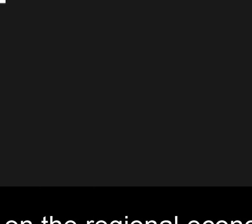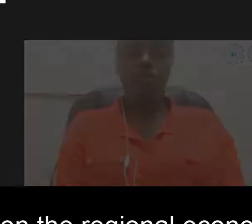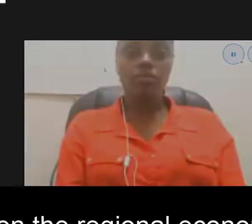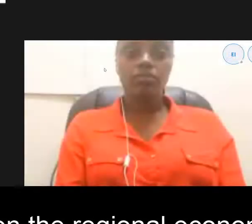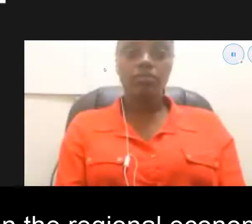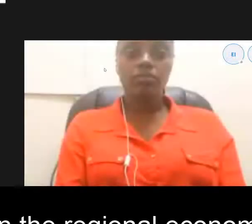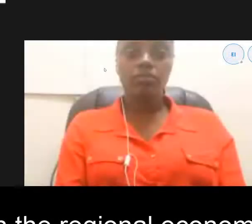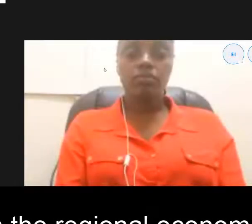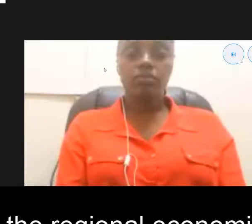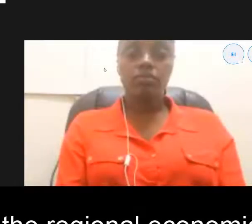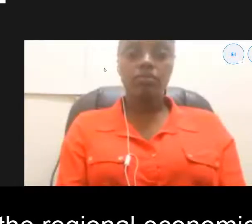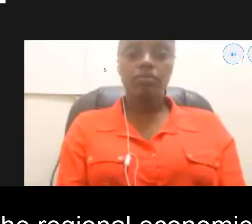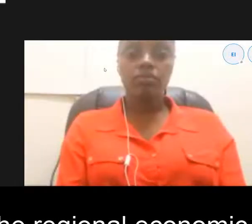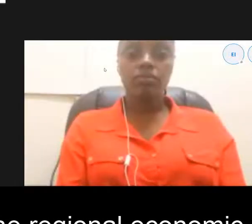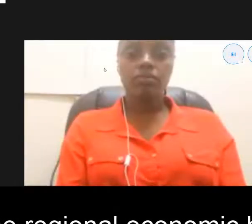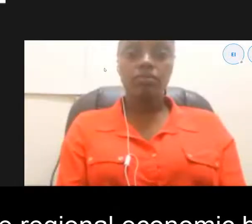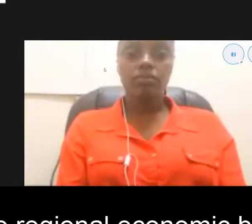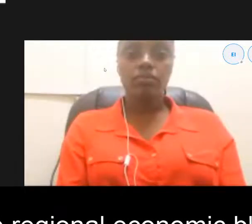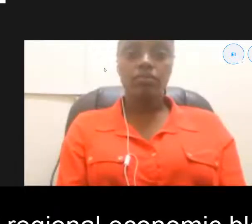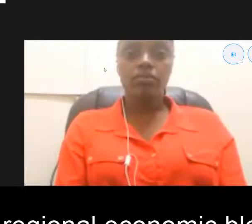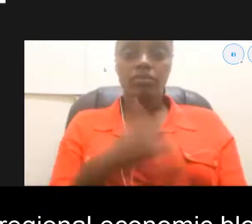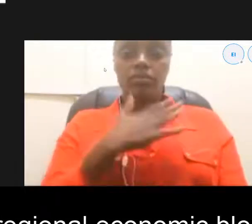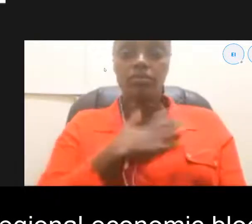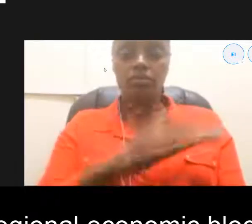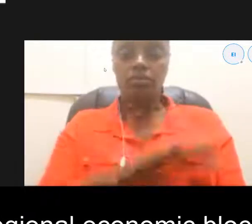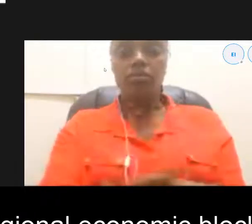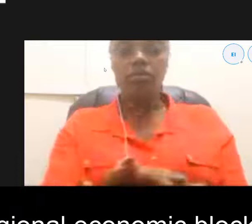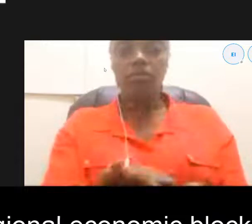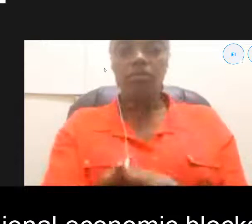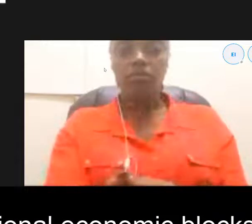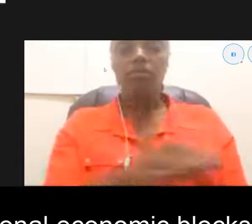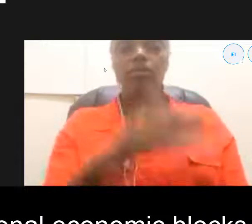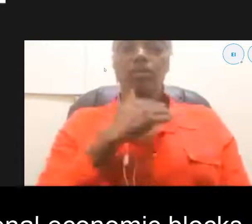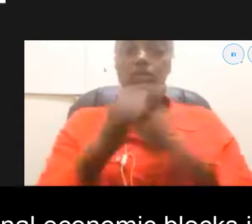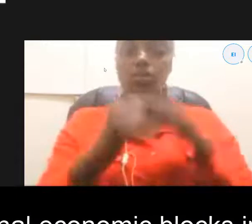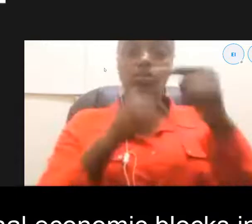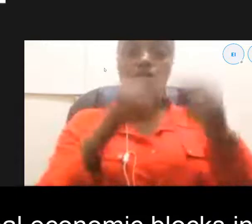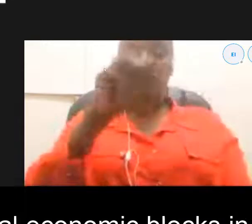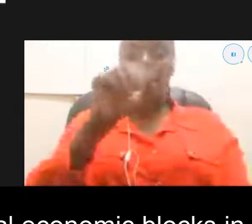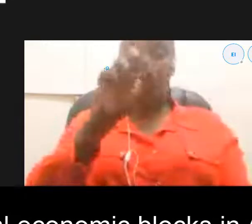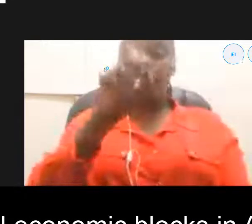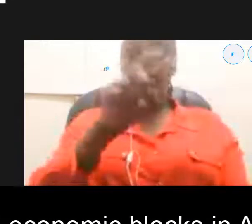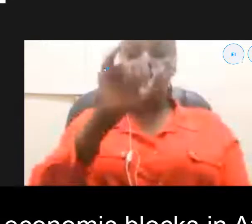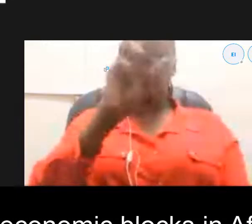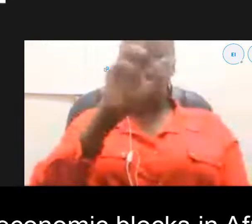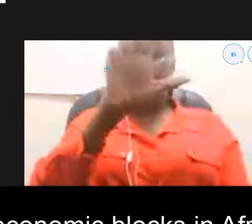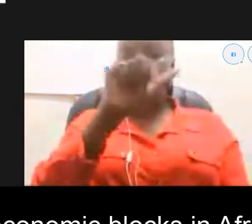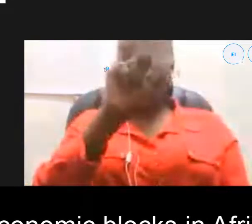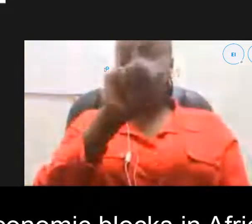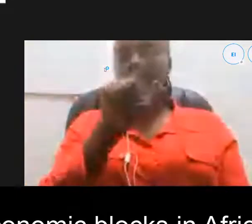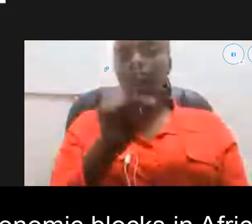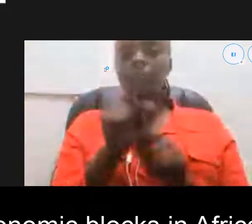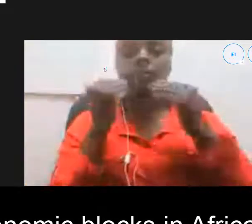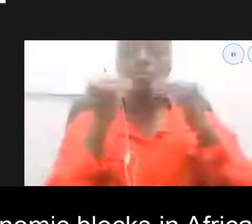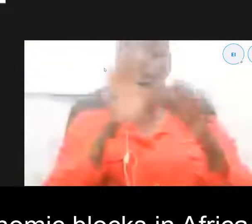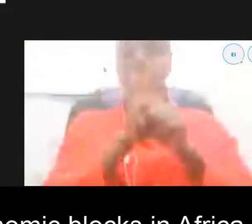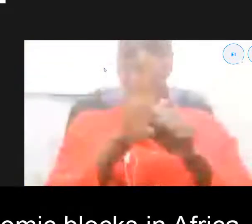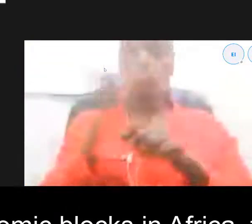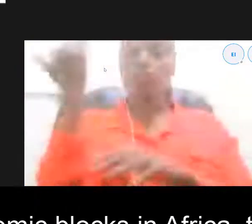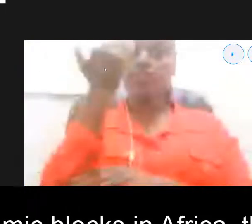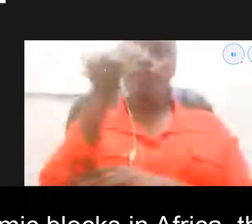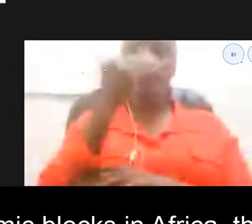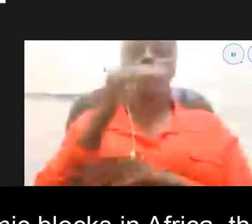Hello? Yes, please go ahead, Max. Yeah. Thank you for them on the presentation was very clear,